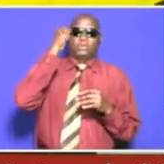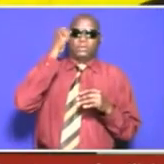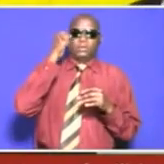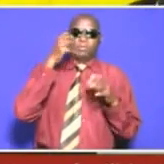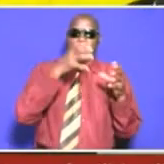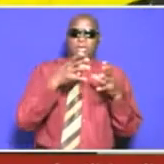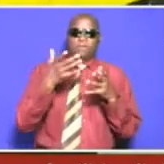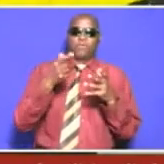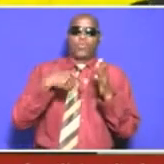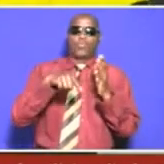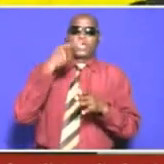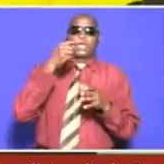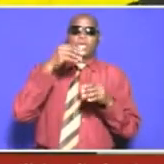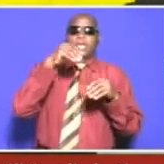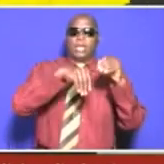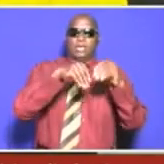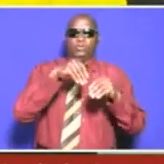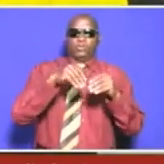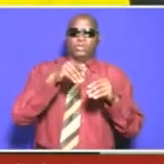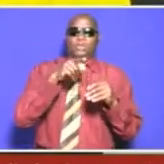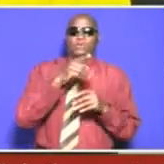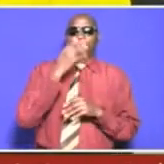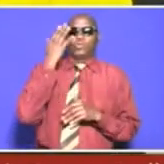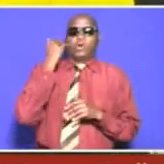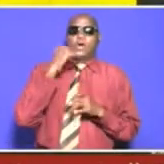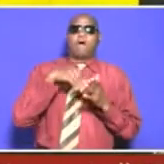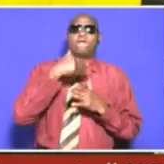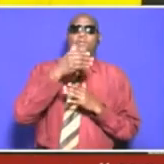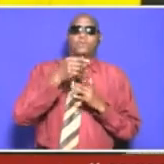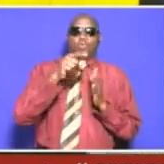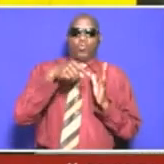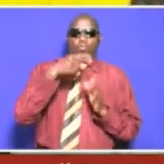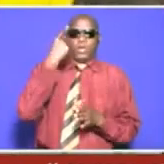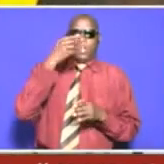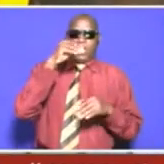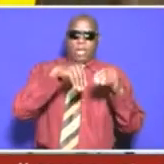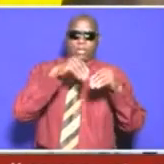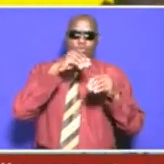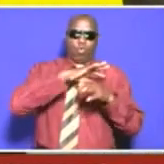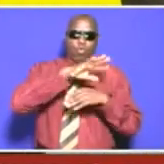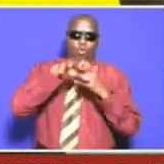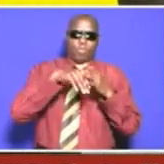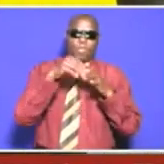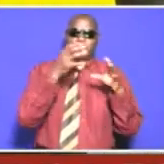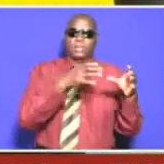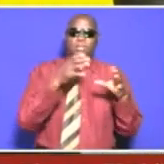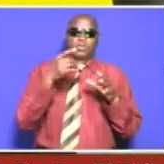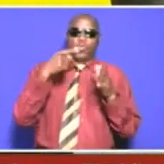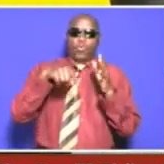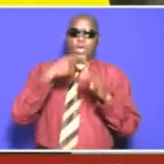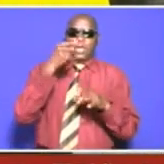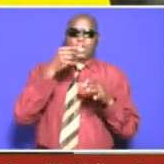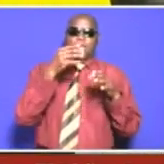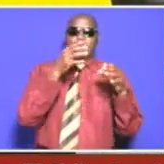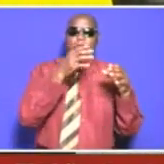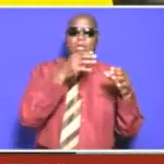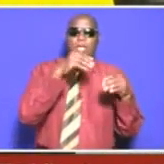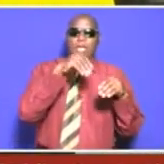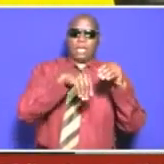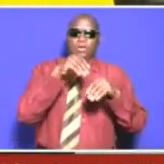elections. And that is why, after winning elections, all the parties that had won elections died